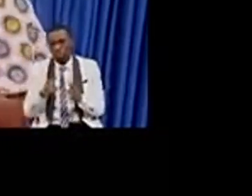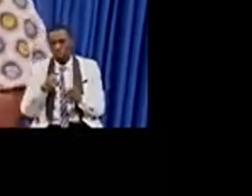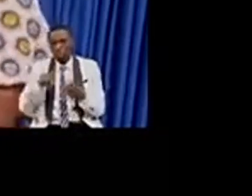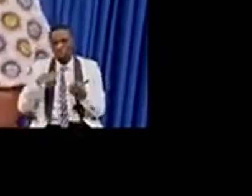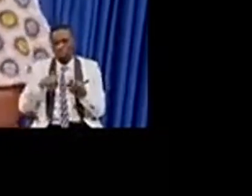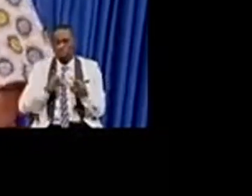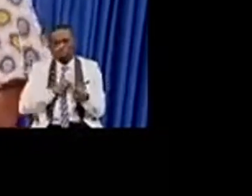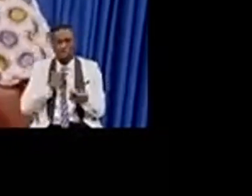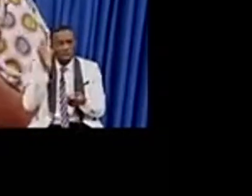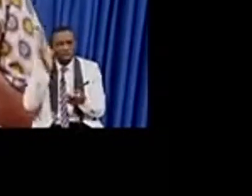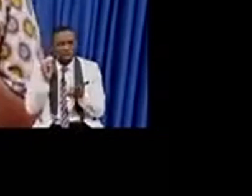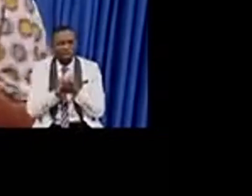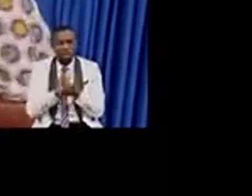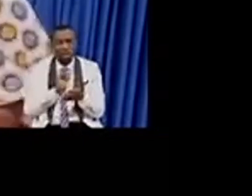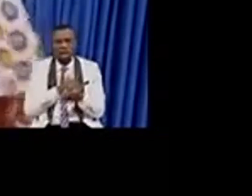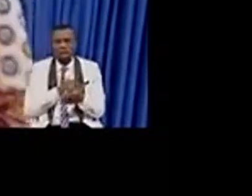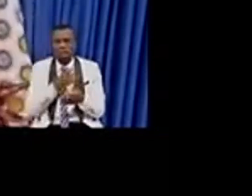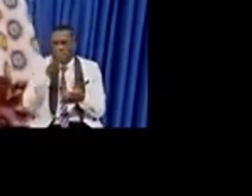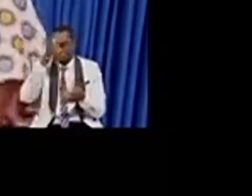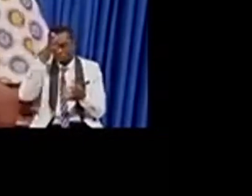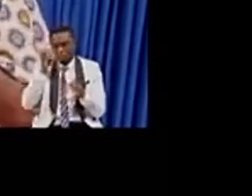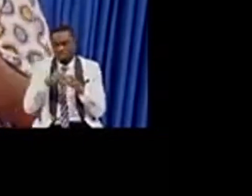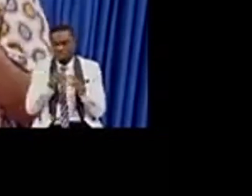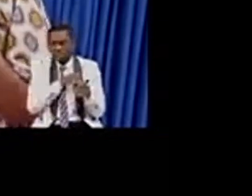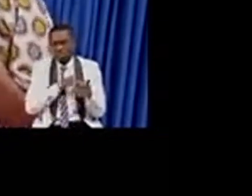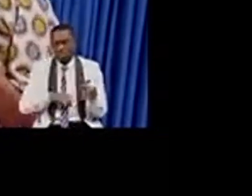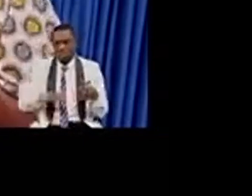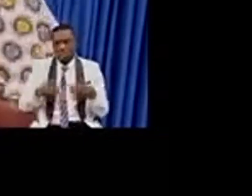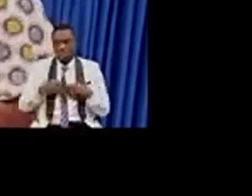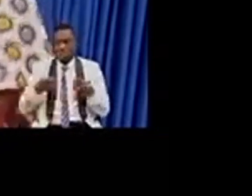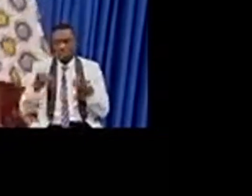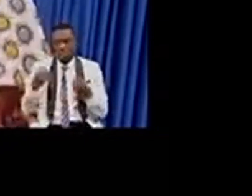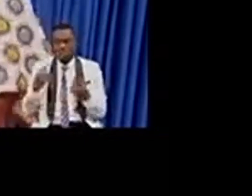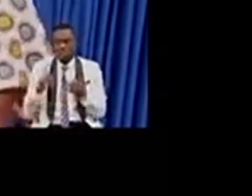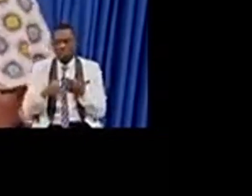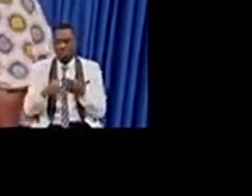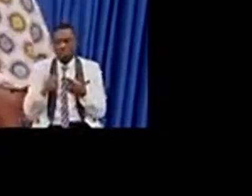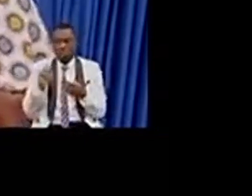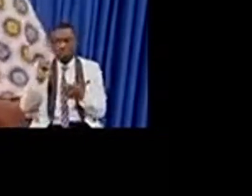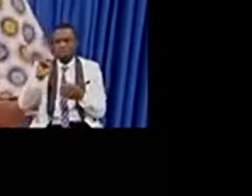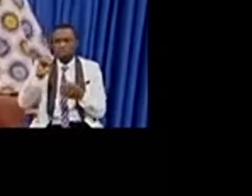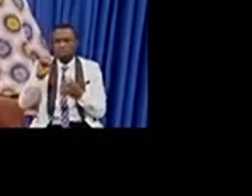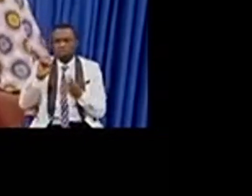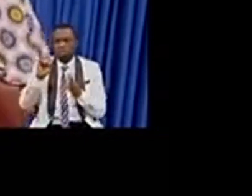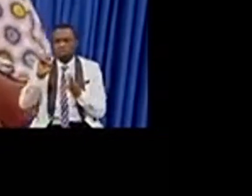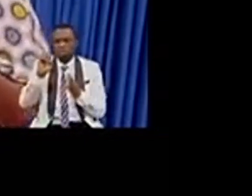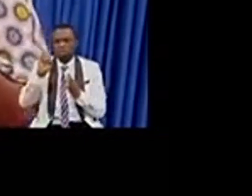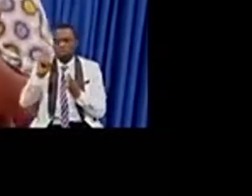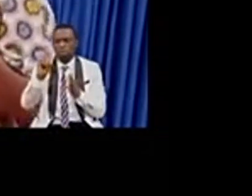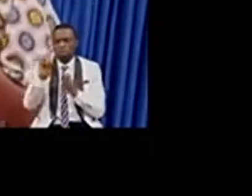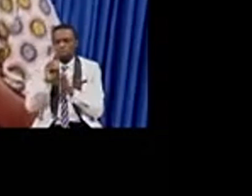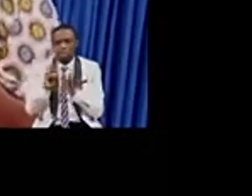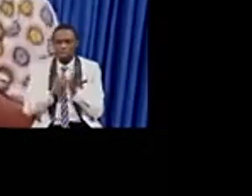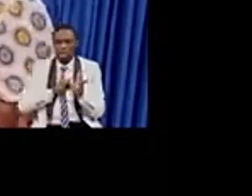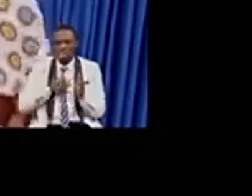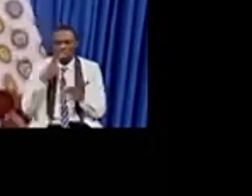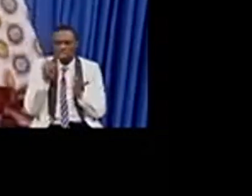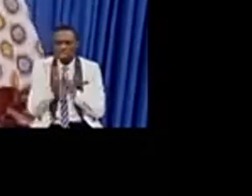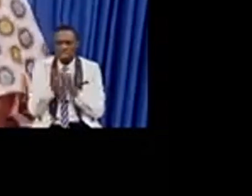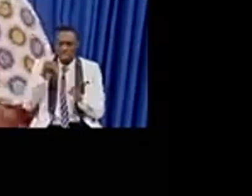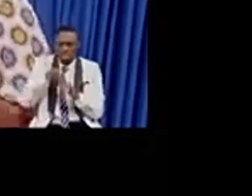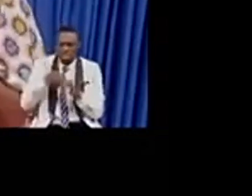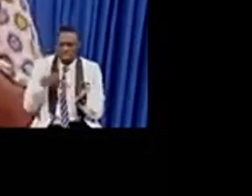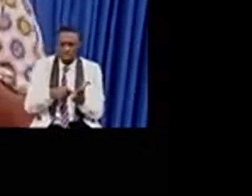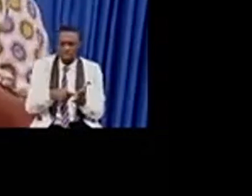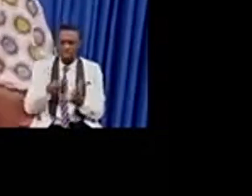our father in the Lord is coming to Edo State, I said it is my time to testify. I said in this GCK, I will testify in the midst